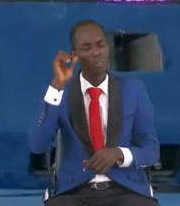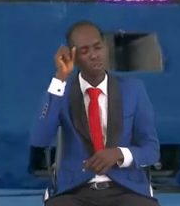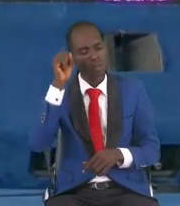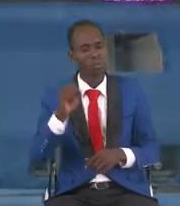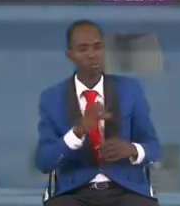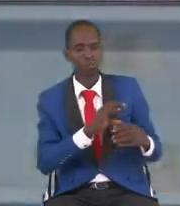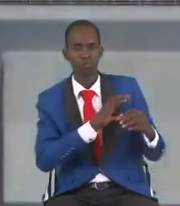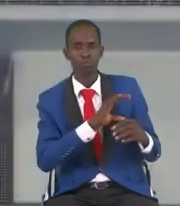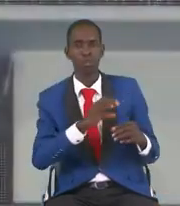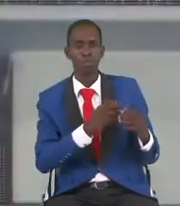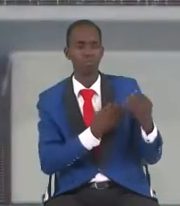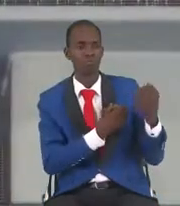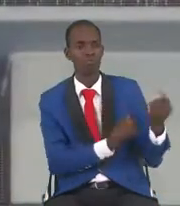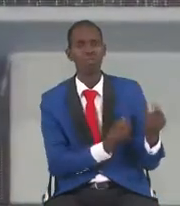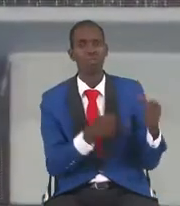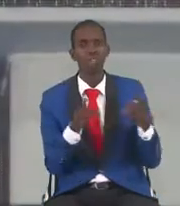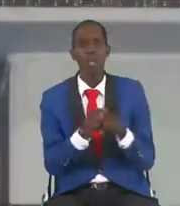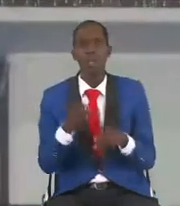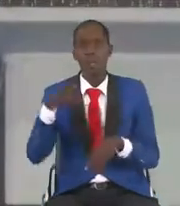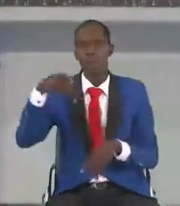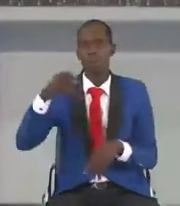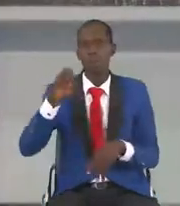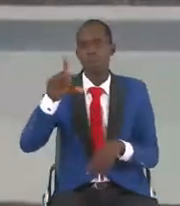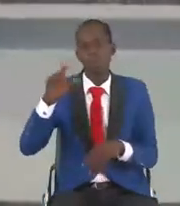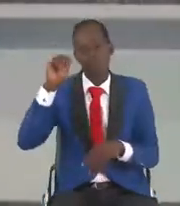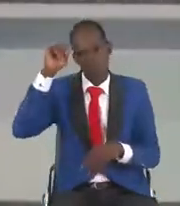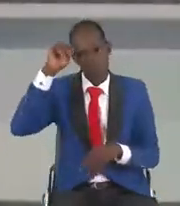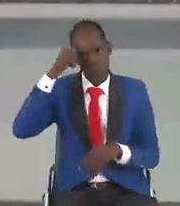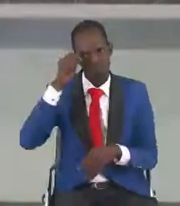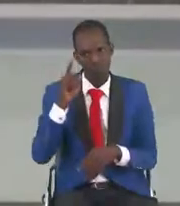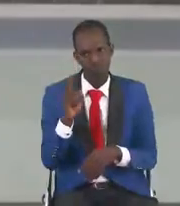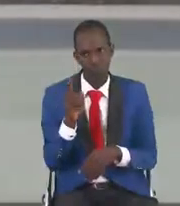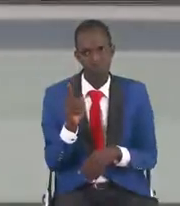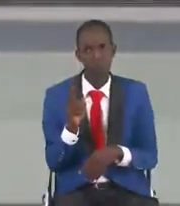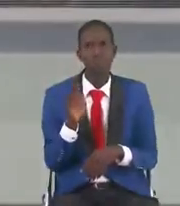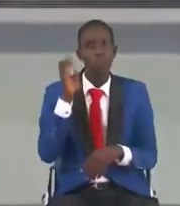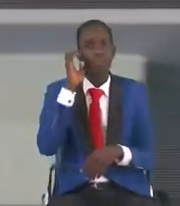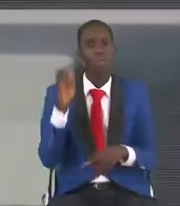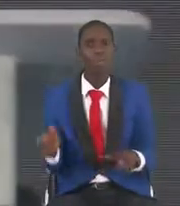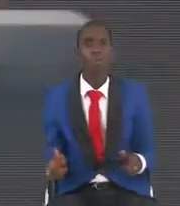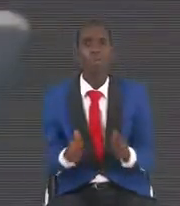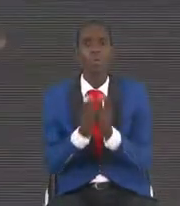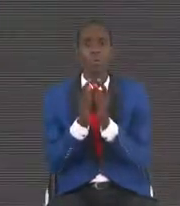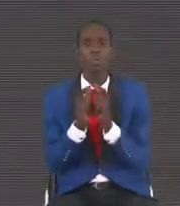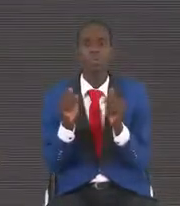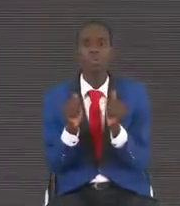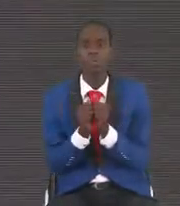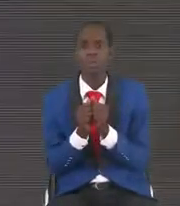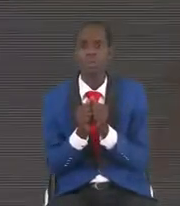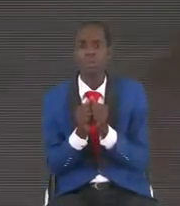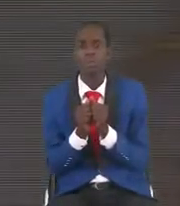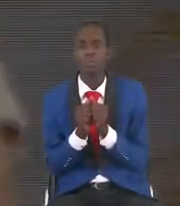Apostle reminded him. And you know Paul the Apostle, he met with the Sanhedrin, was